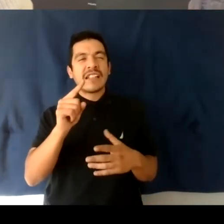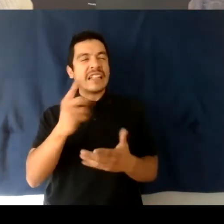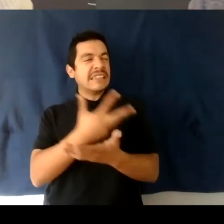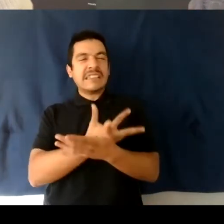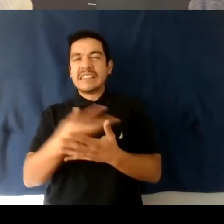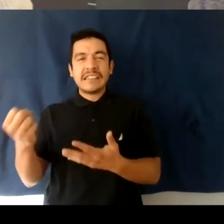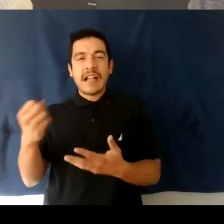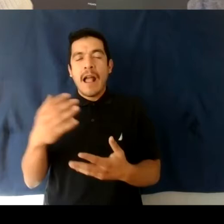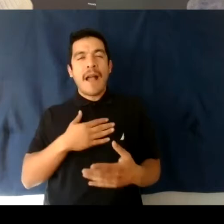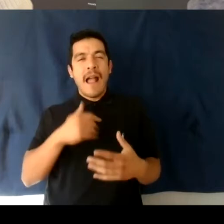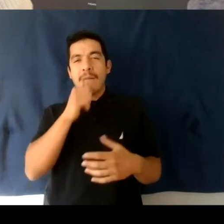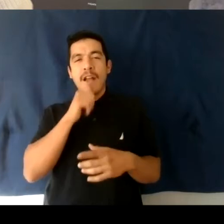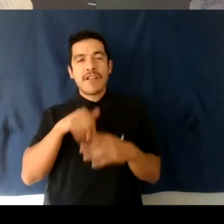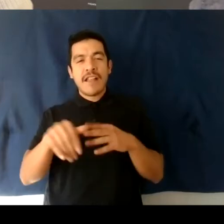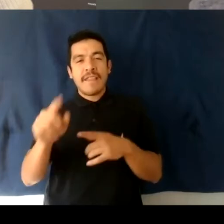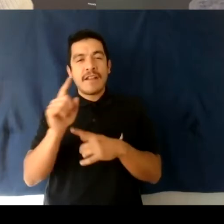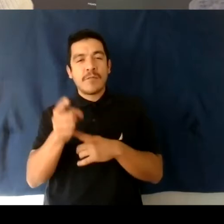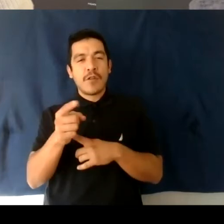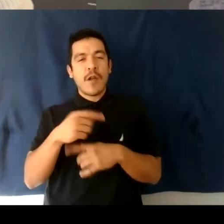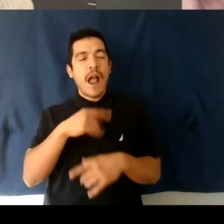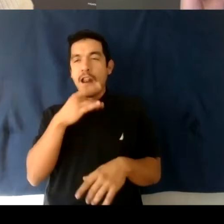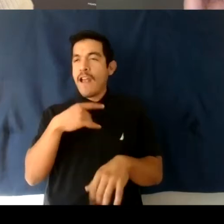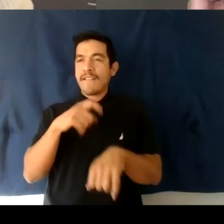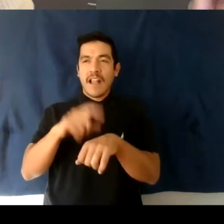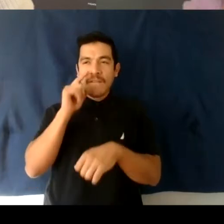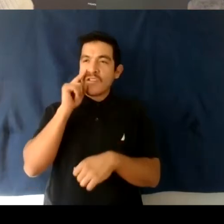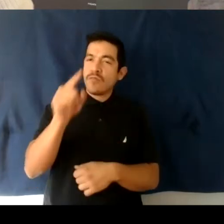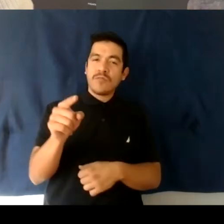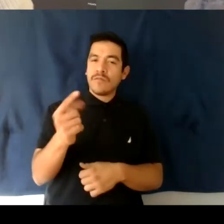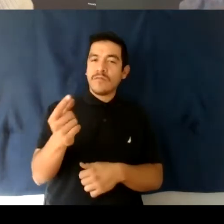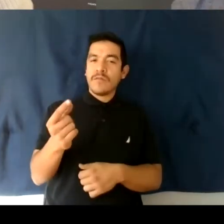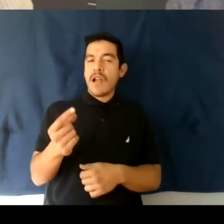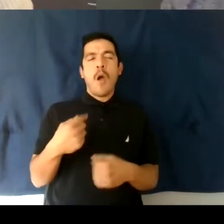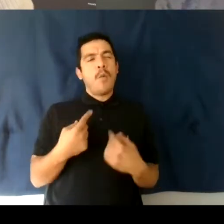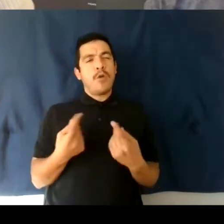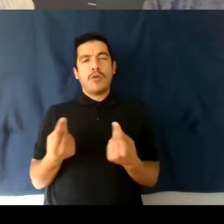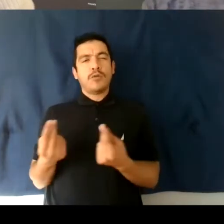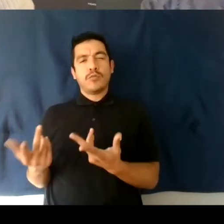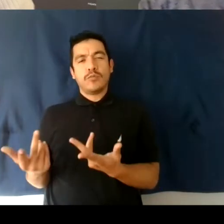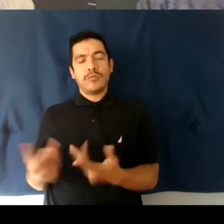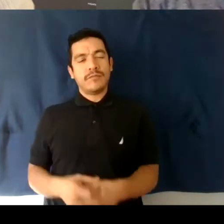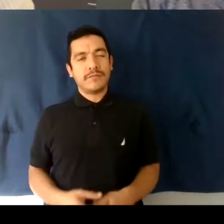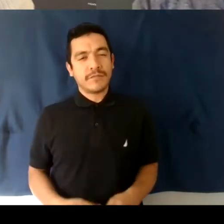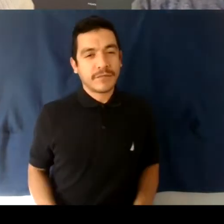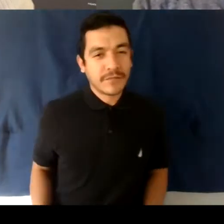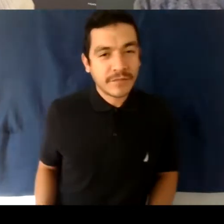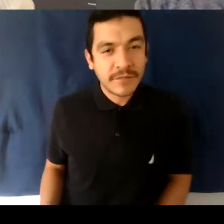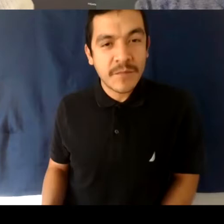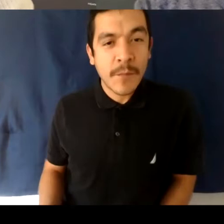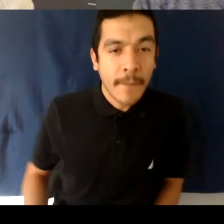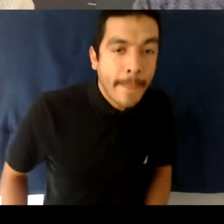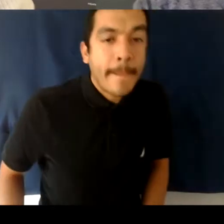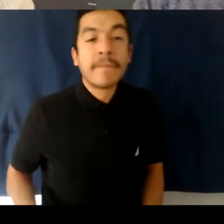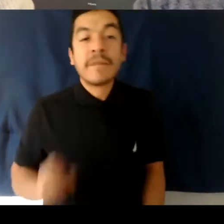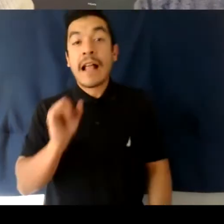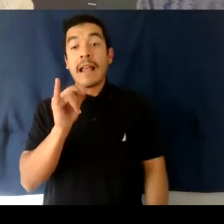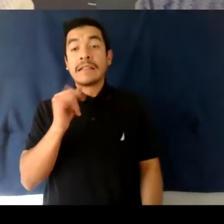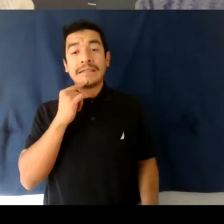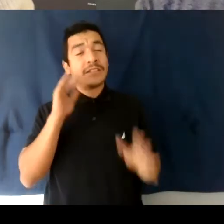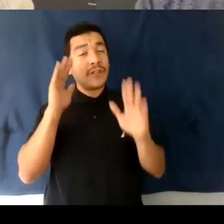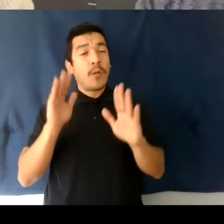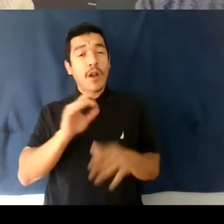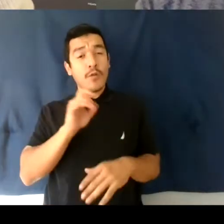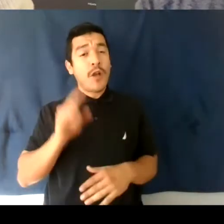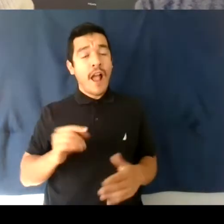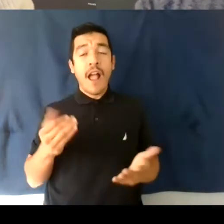this moment. Like, I don't have time for you. What do you do? yeah, great question. And again, I